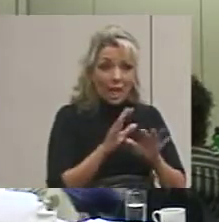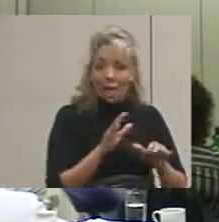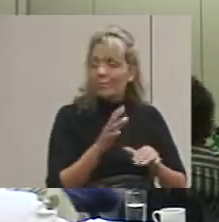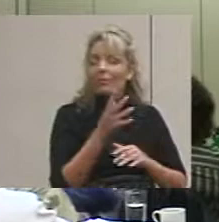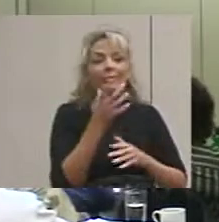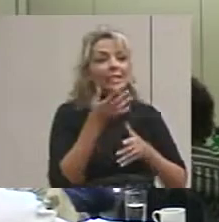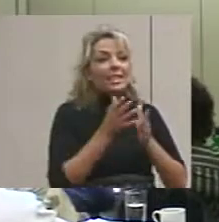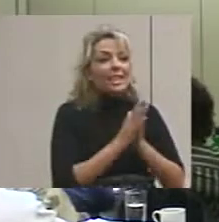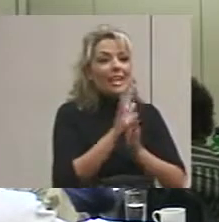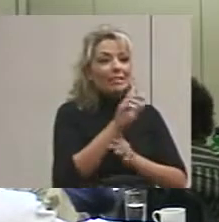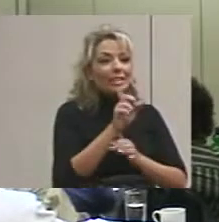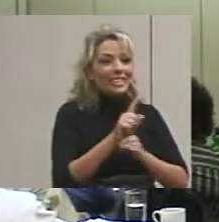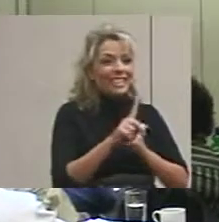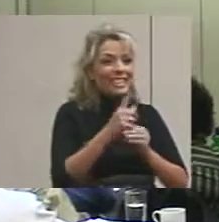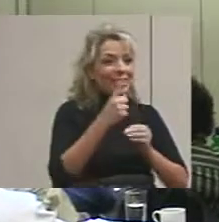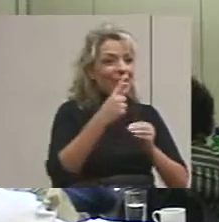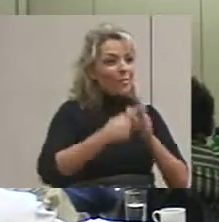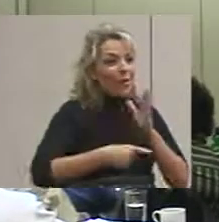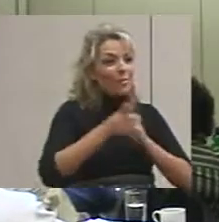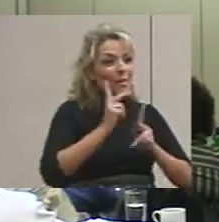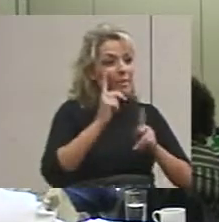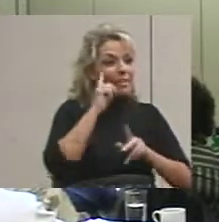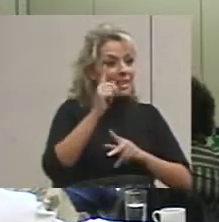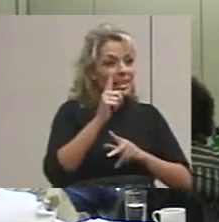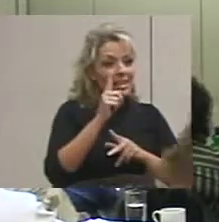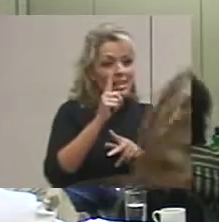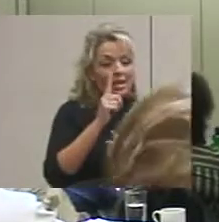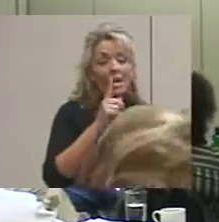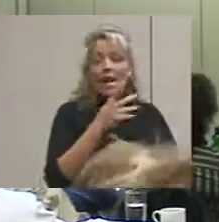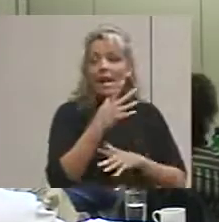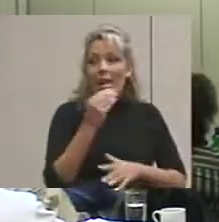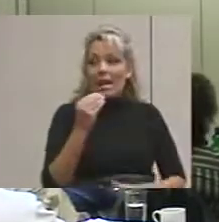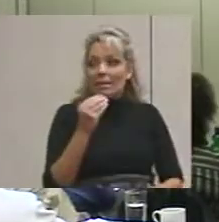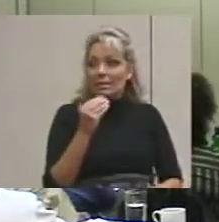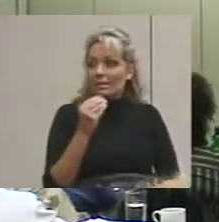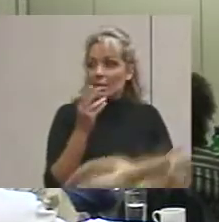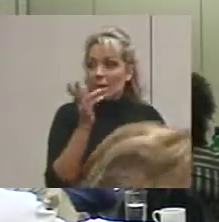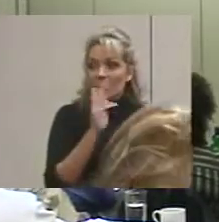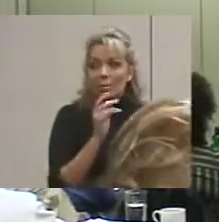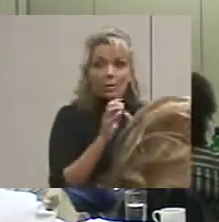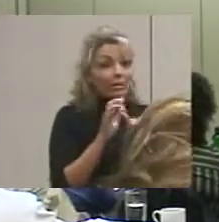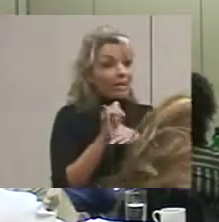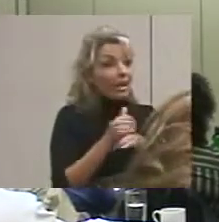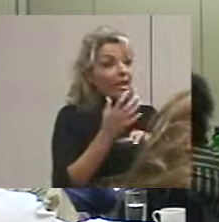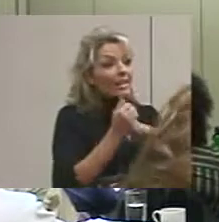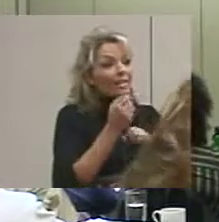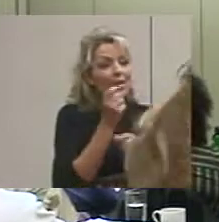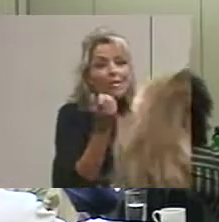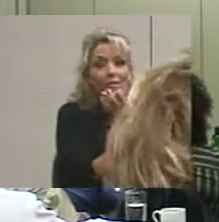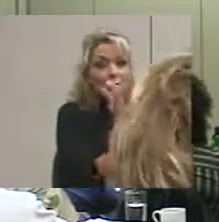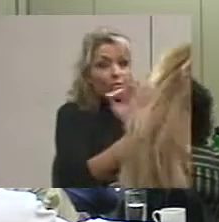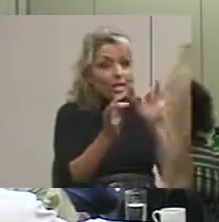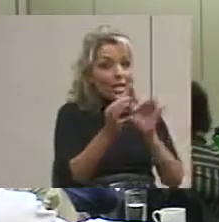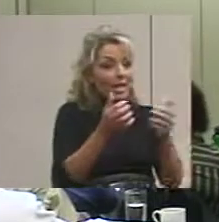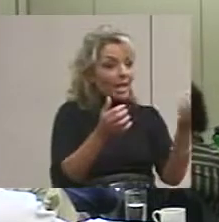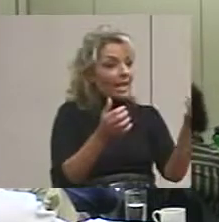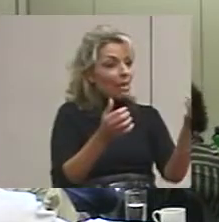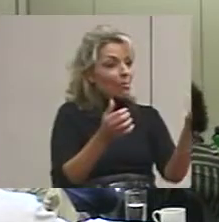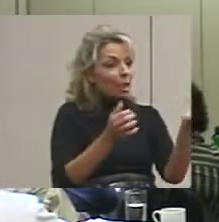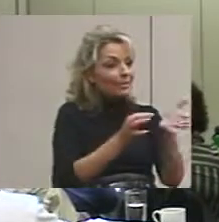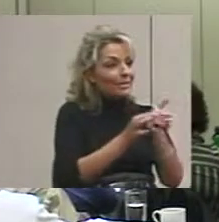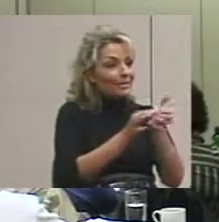think and kind of group discuss. So, and anybody who does it gets a free tally counter.